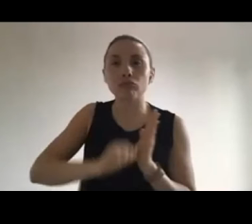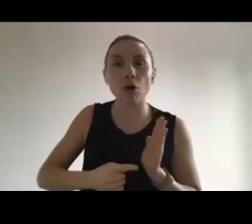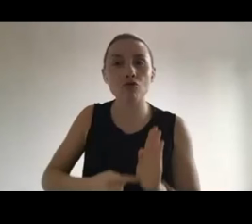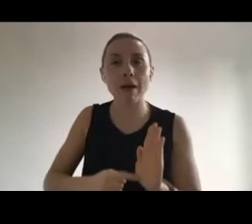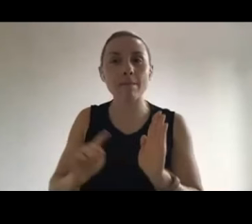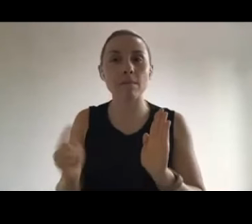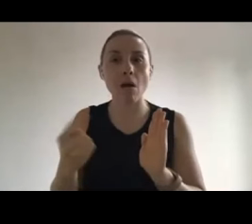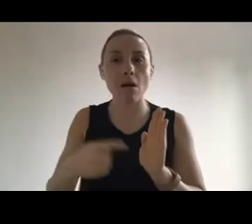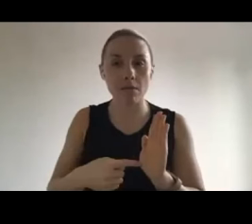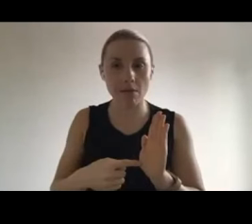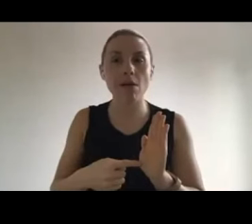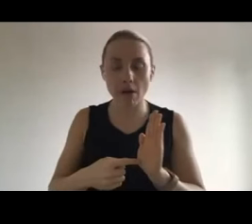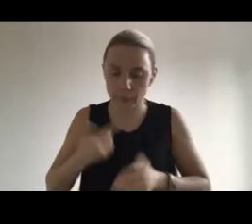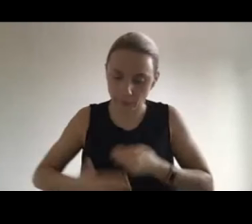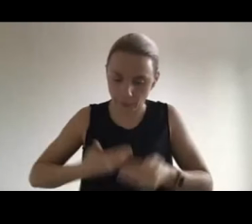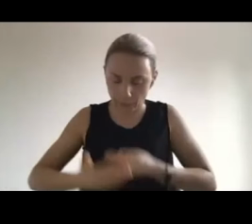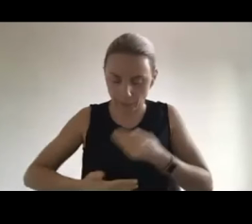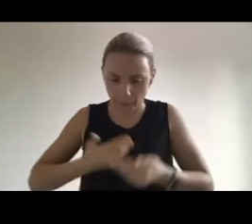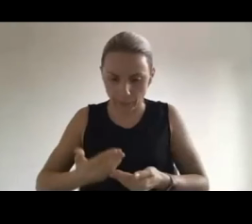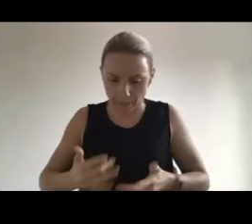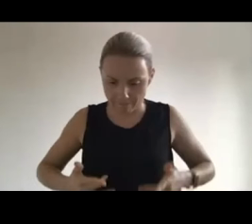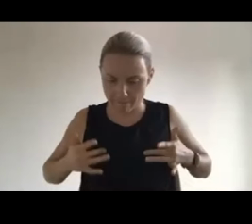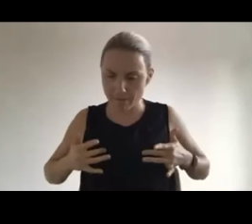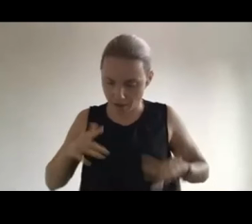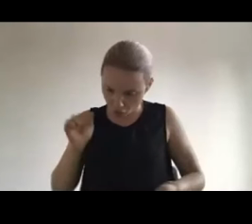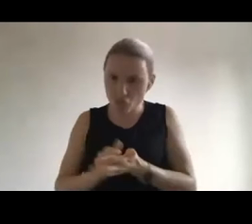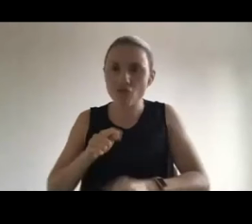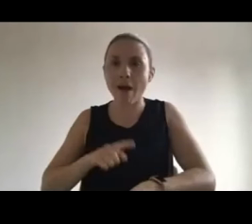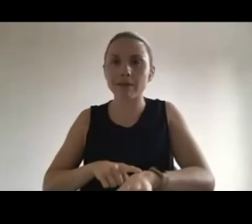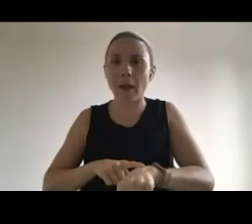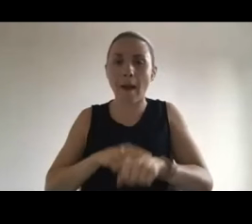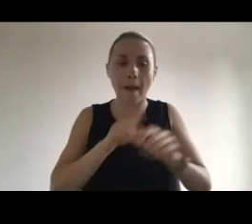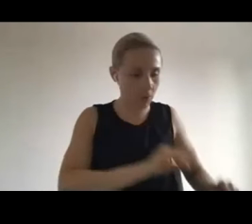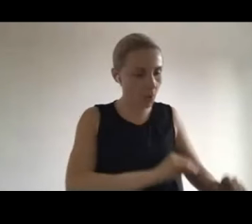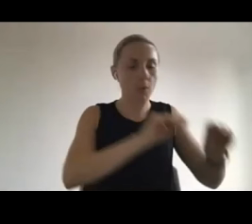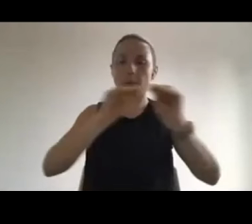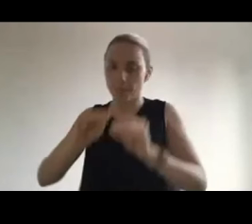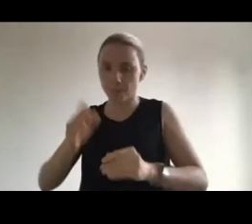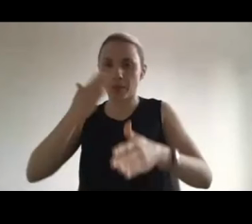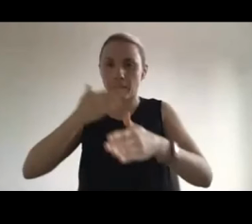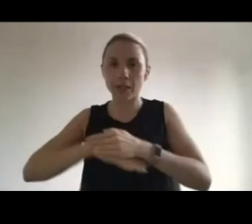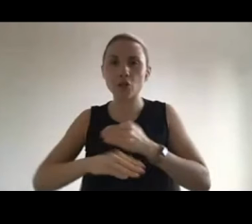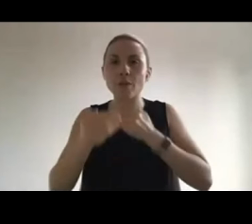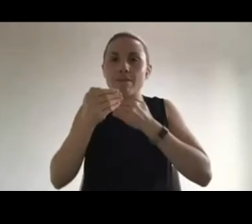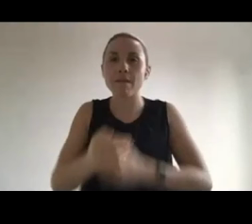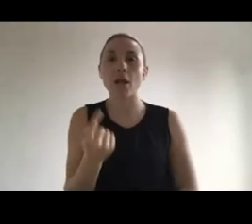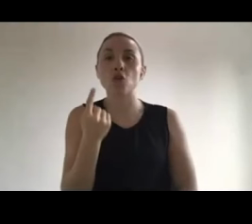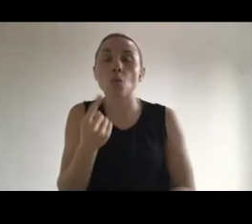found the time was right, we took this discovery into the clinic in a phase 1 trial, which was completed